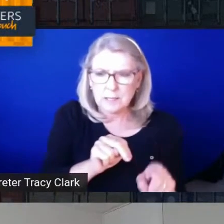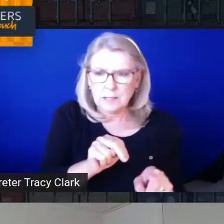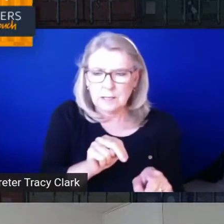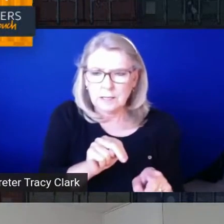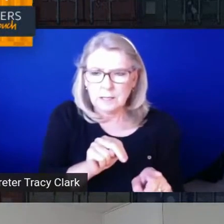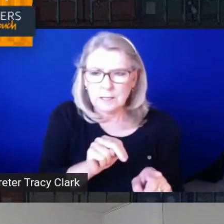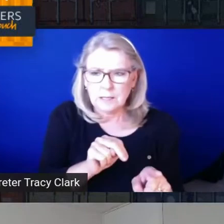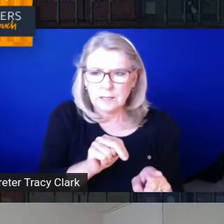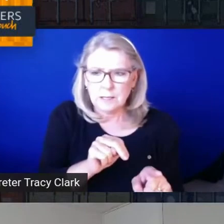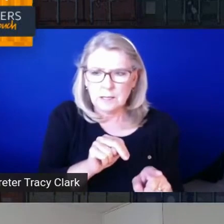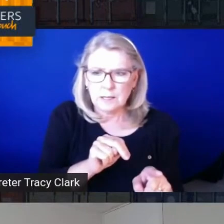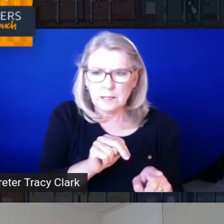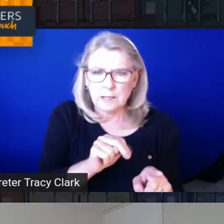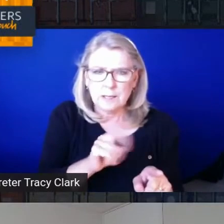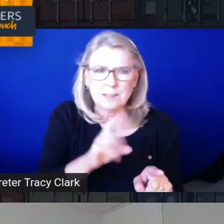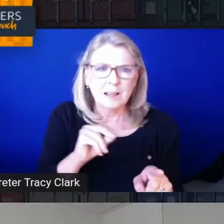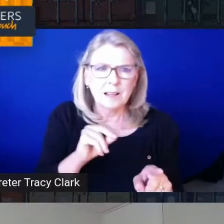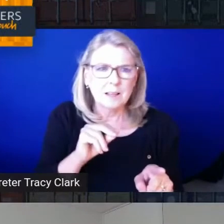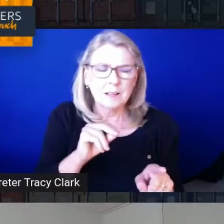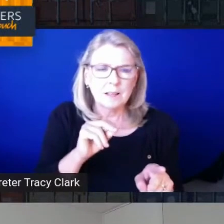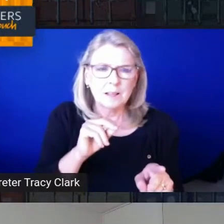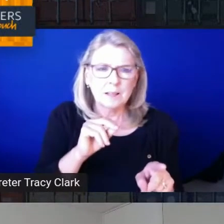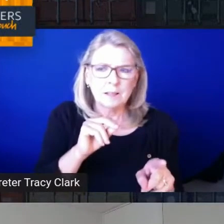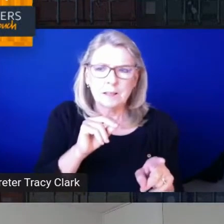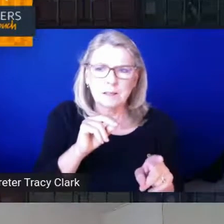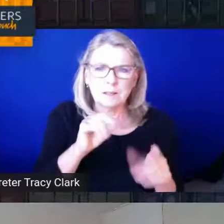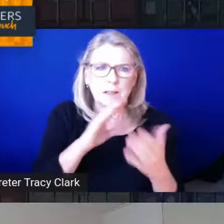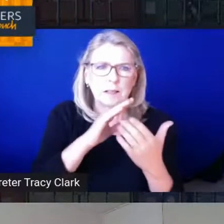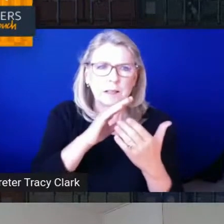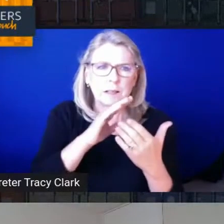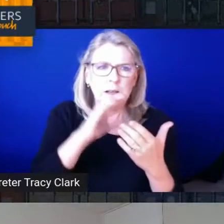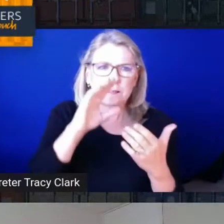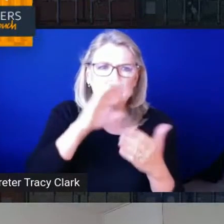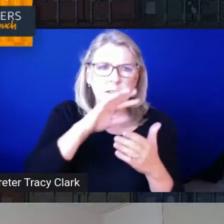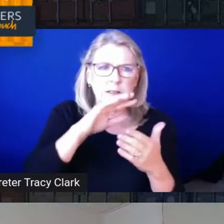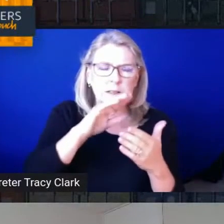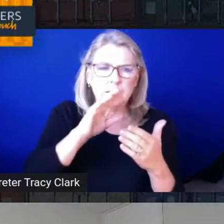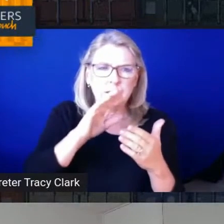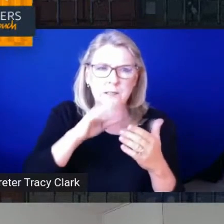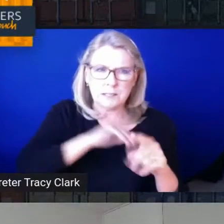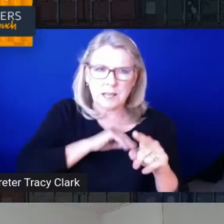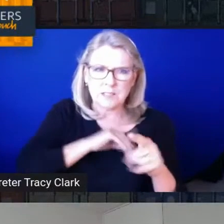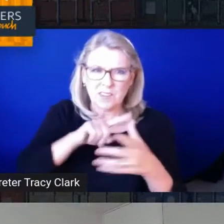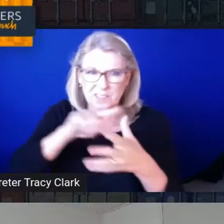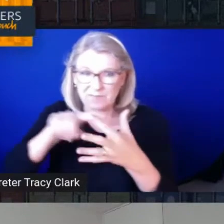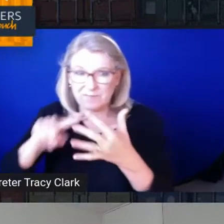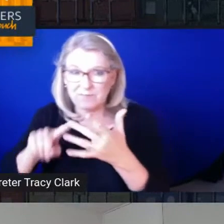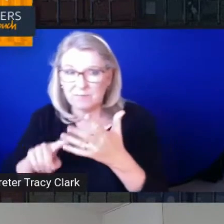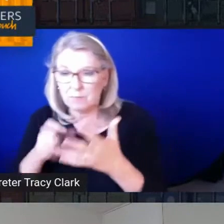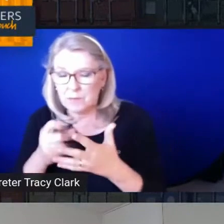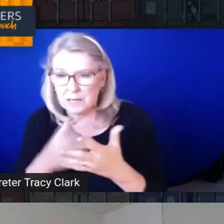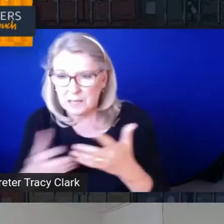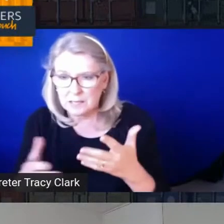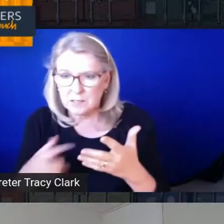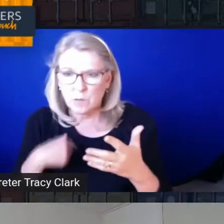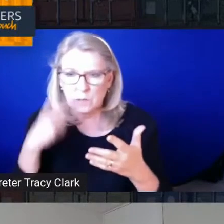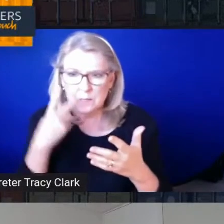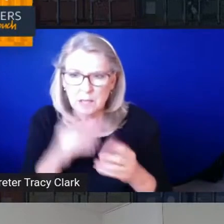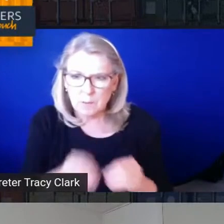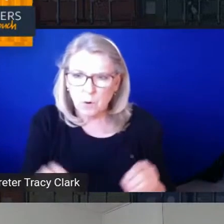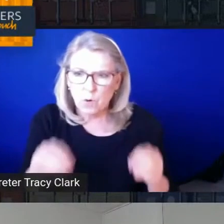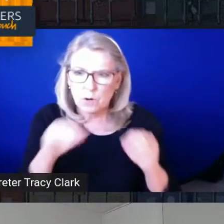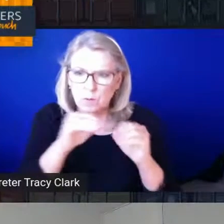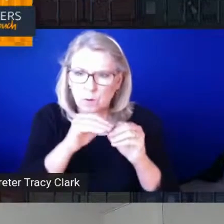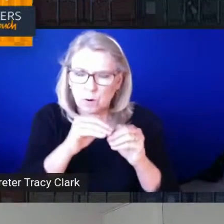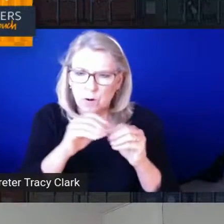it's filling all the box, right? I was listing before. And we see more and more use cases with our